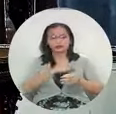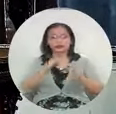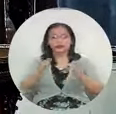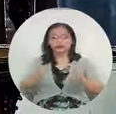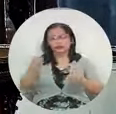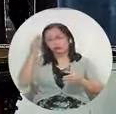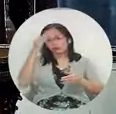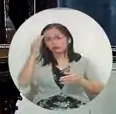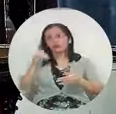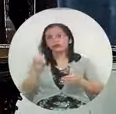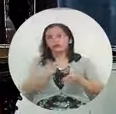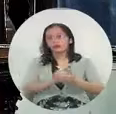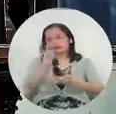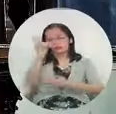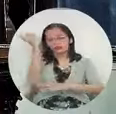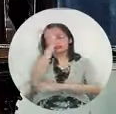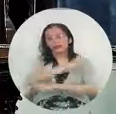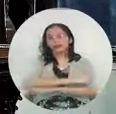They did not know.